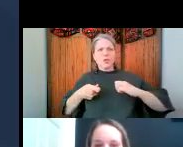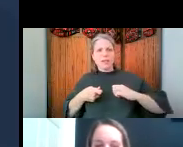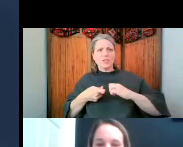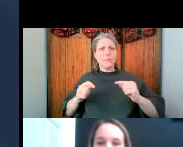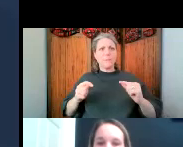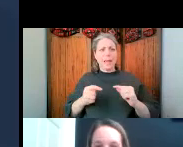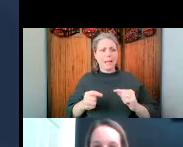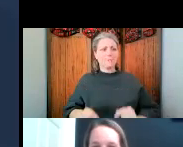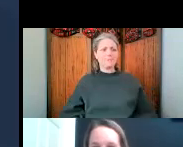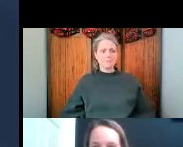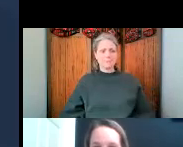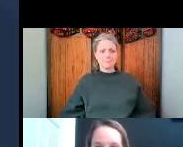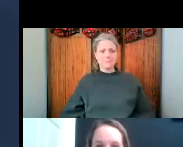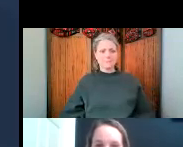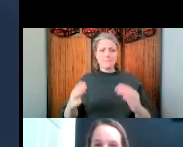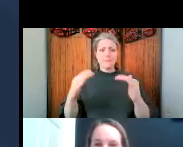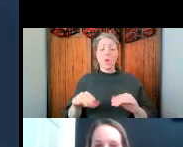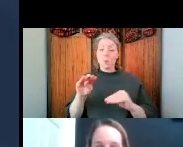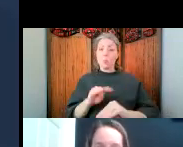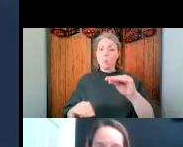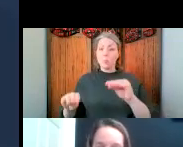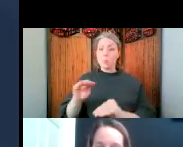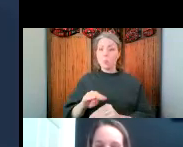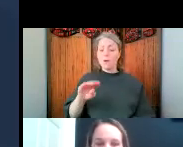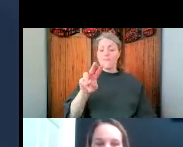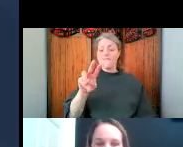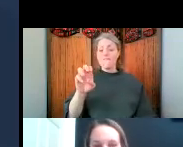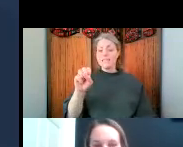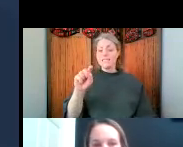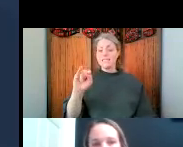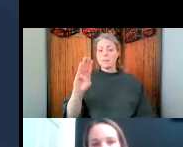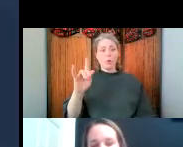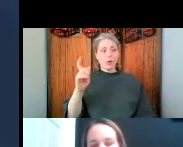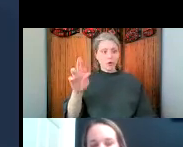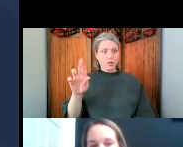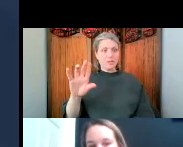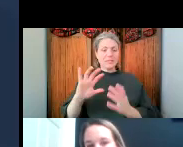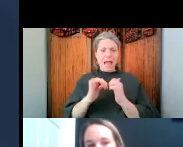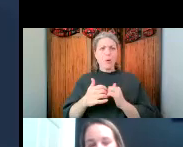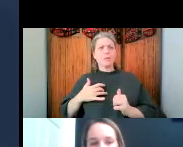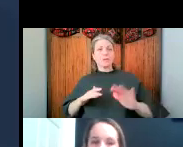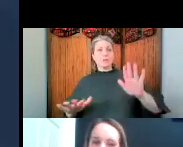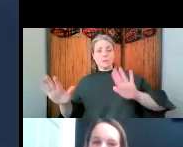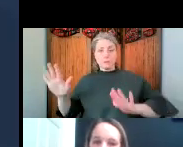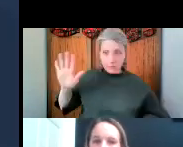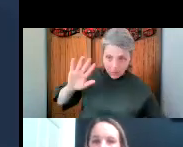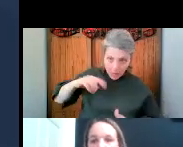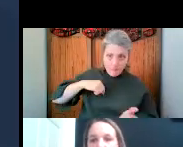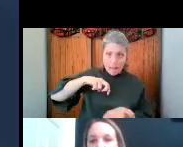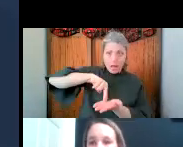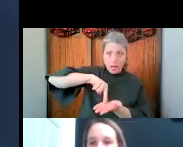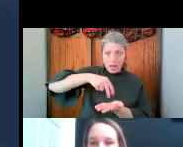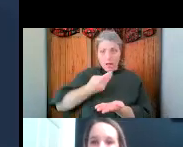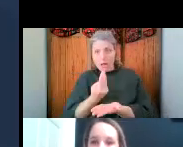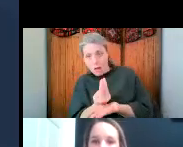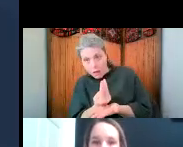Movement, or vestibular sense, is our balance, motion, and our spatial orientation. So this helps us know when we're upright or